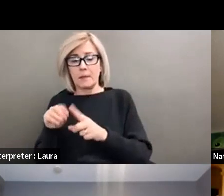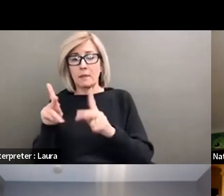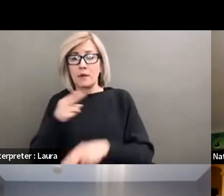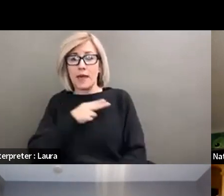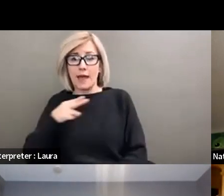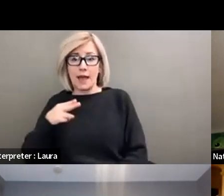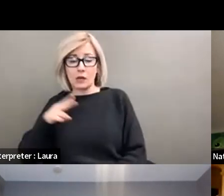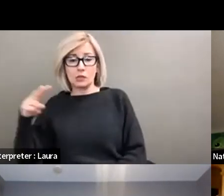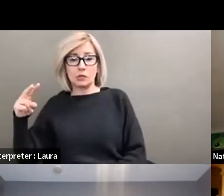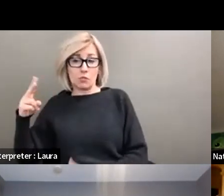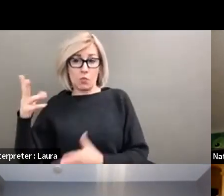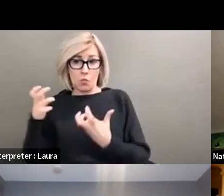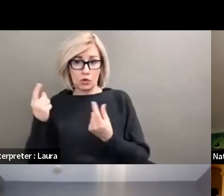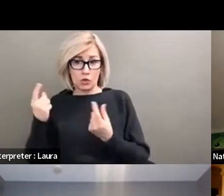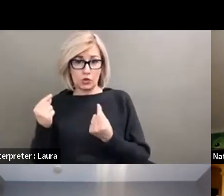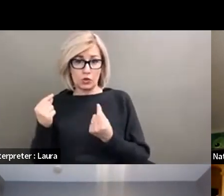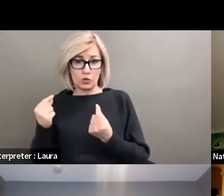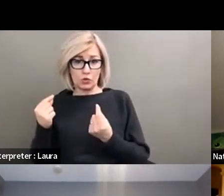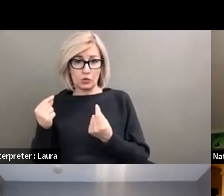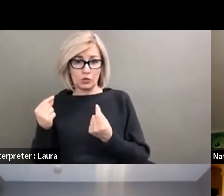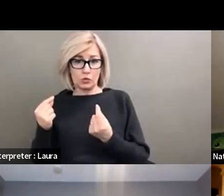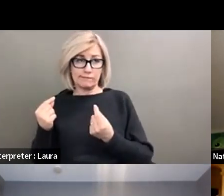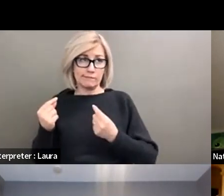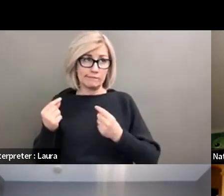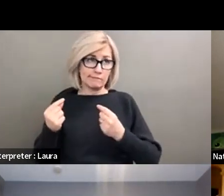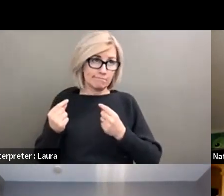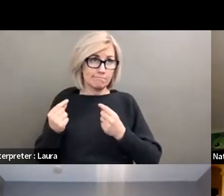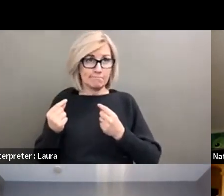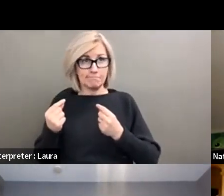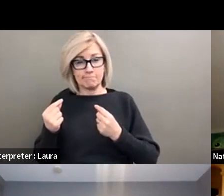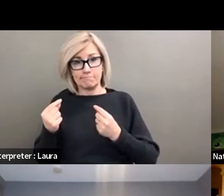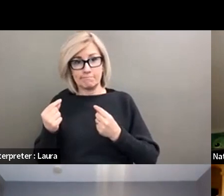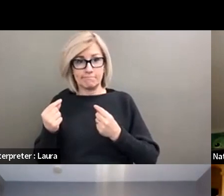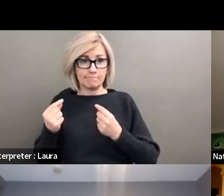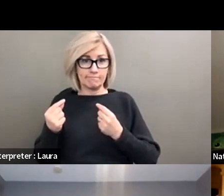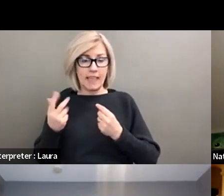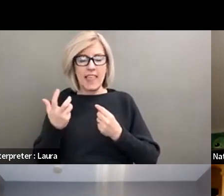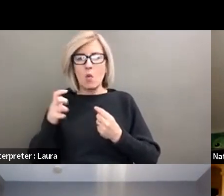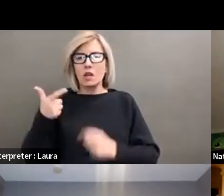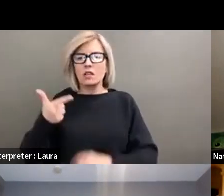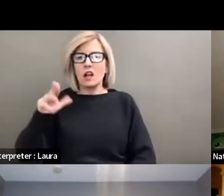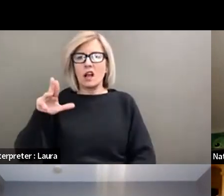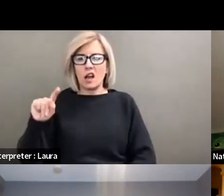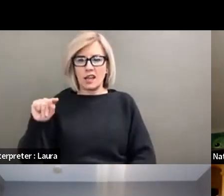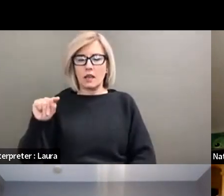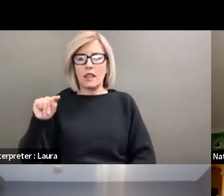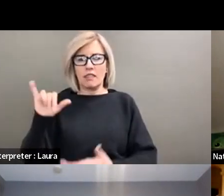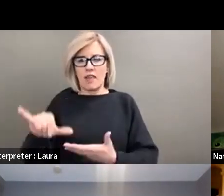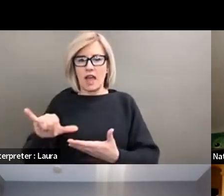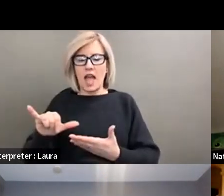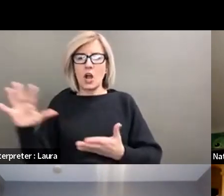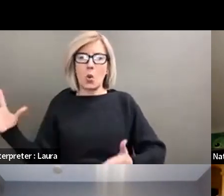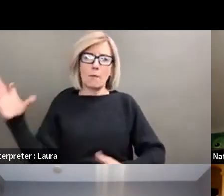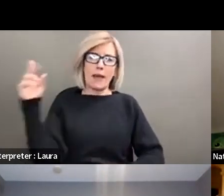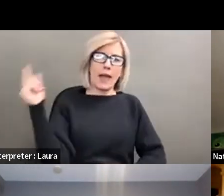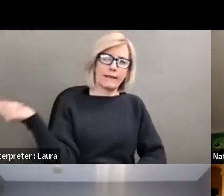are looking at doing is almost, for lack of a better word, gutting it and going back to what we've done